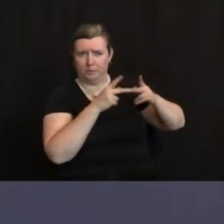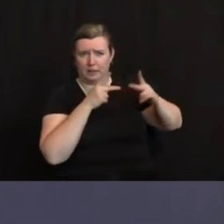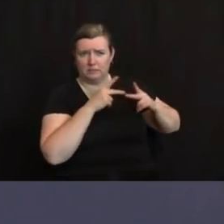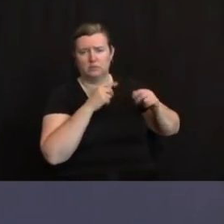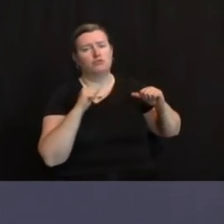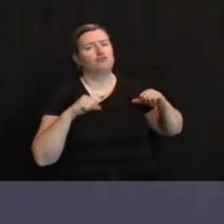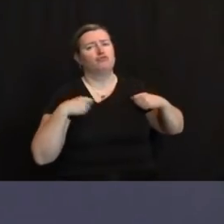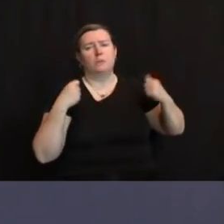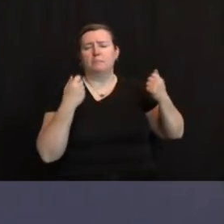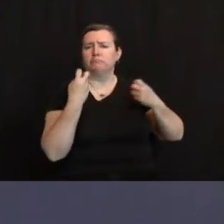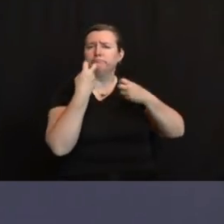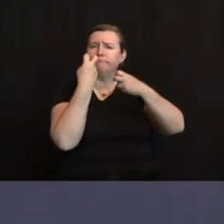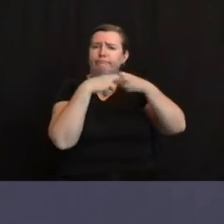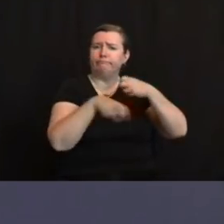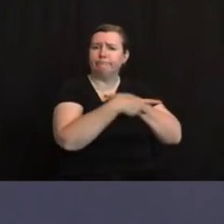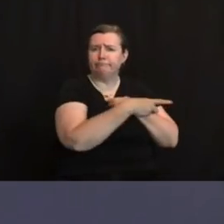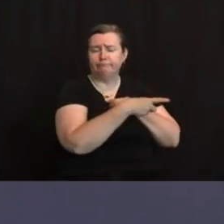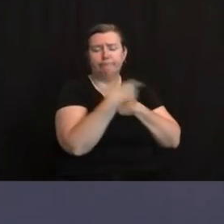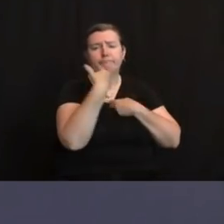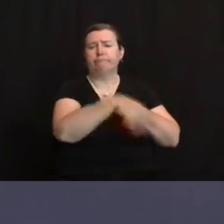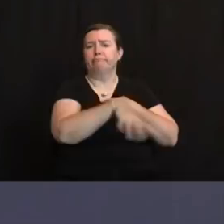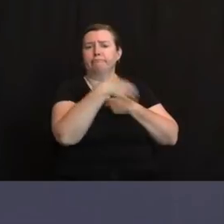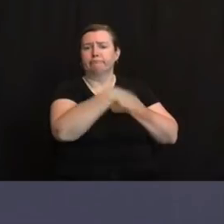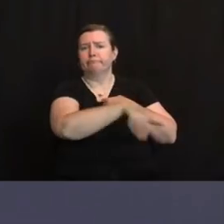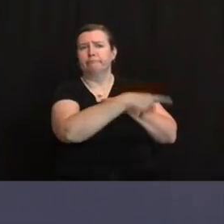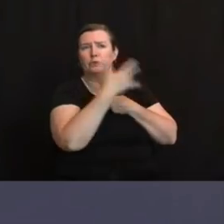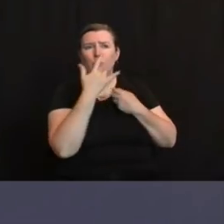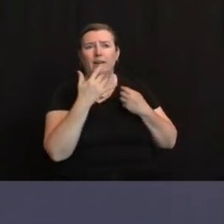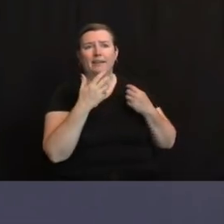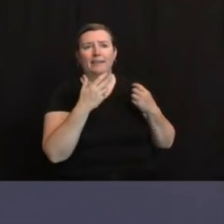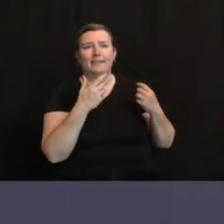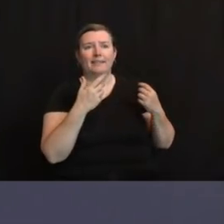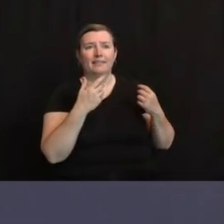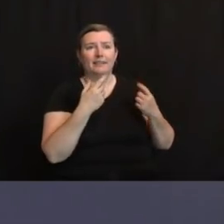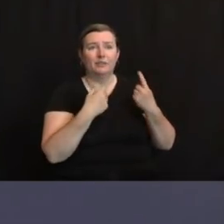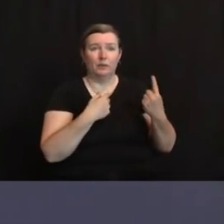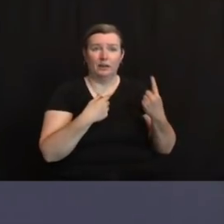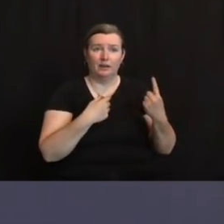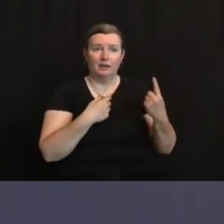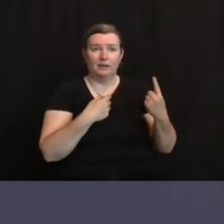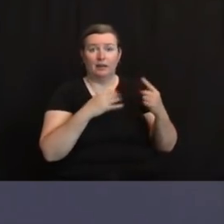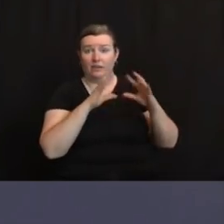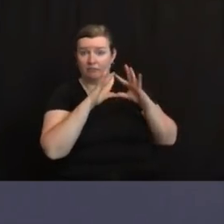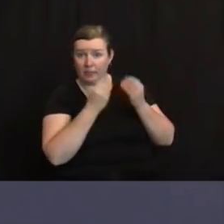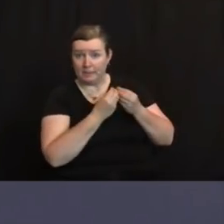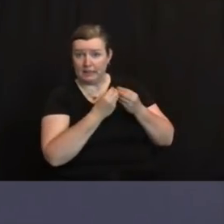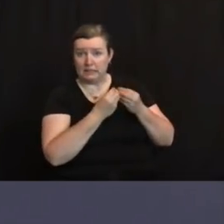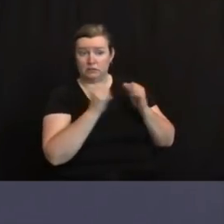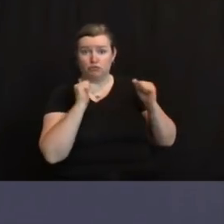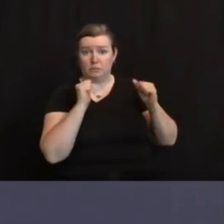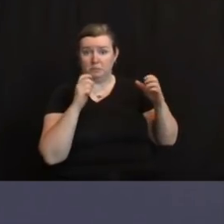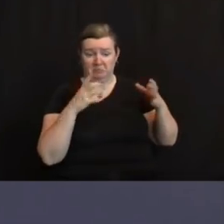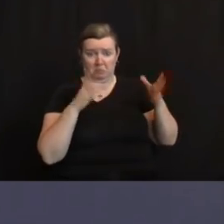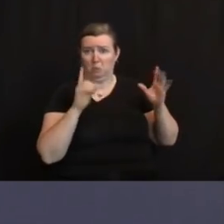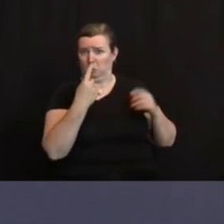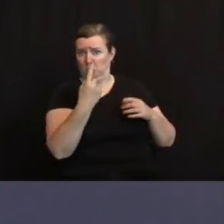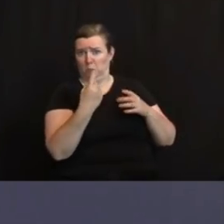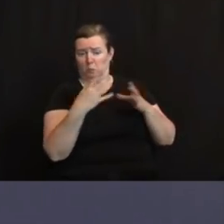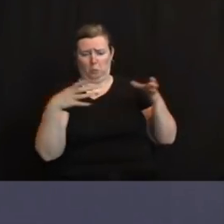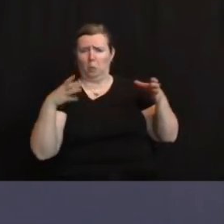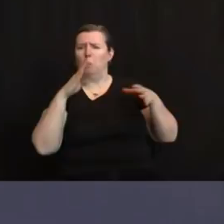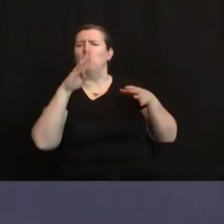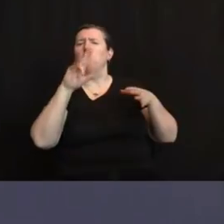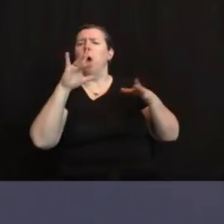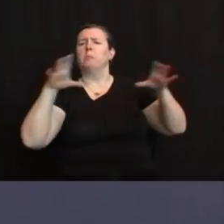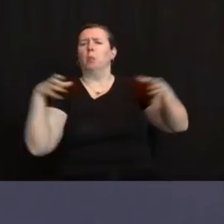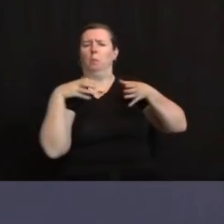way to put it. Right now, we've signaled that if you're in there by yourself or with family members, and Judy's going to give guidance to this, that's okay, but